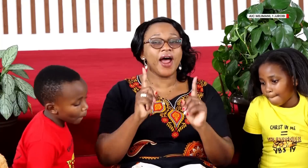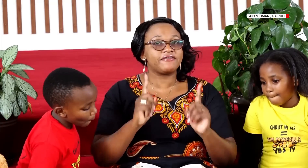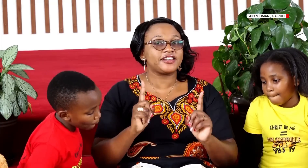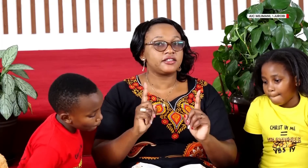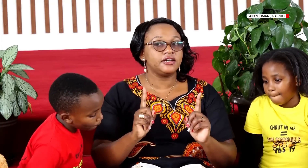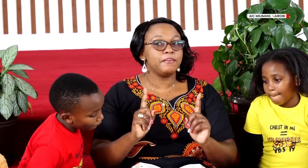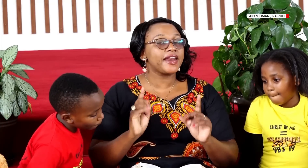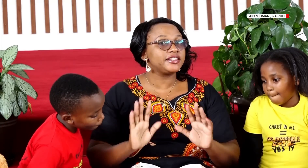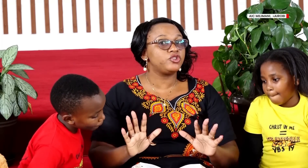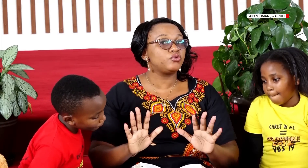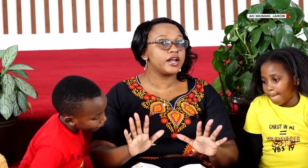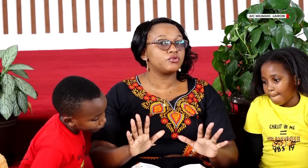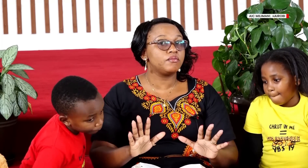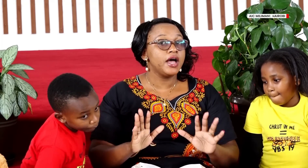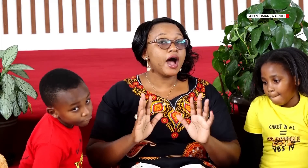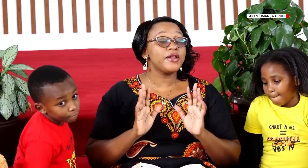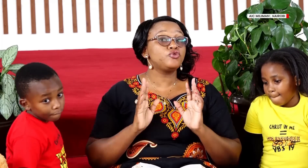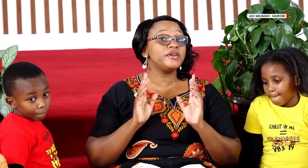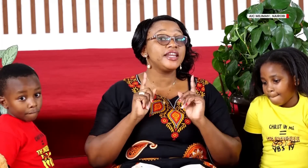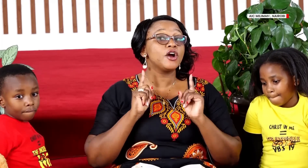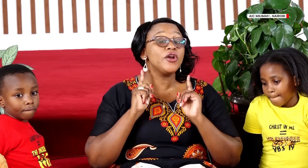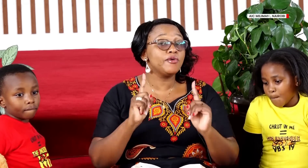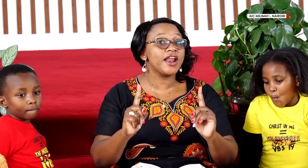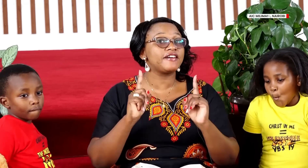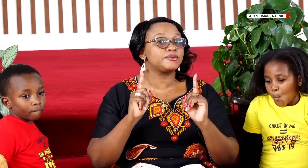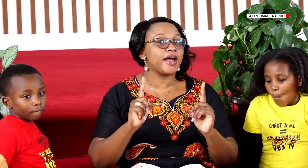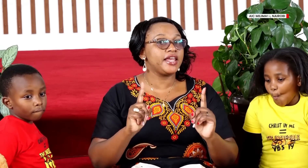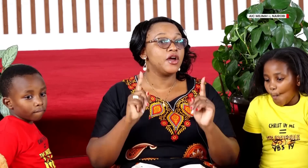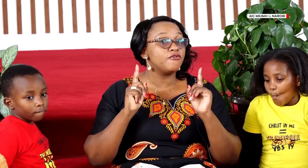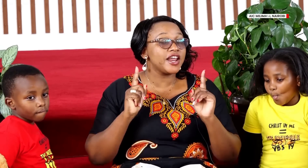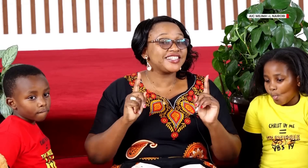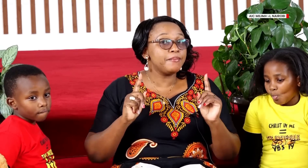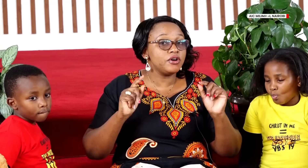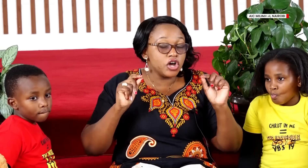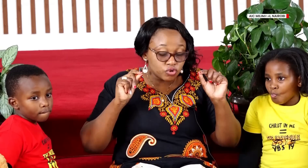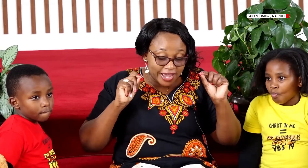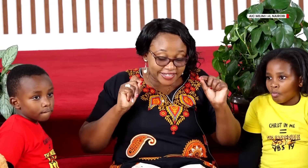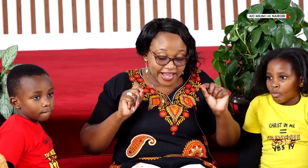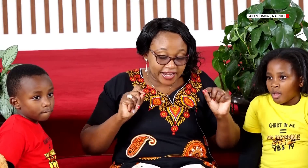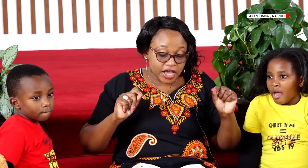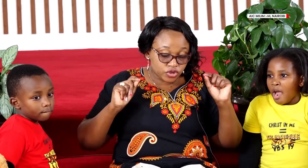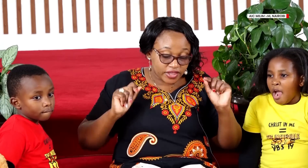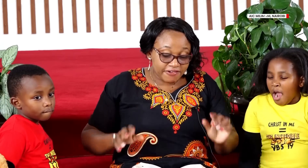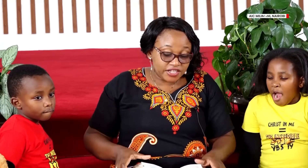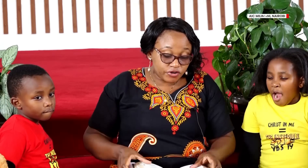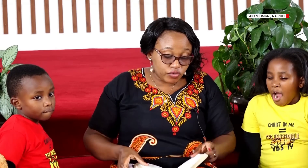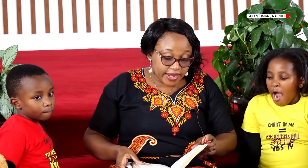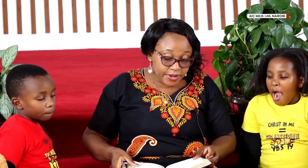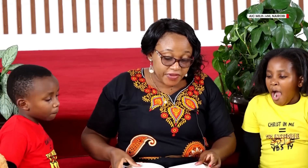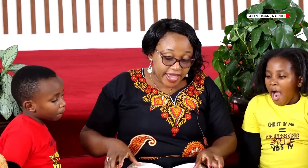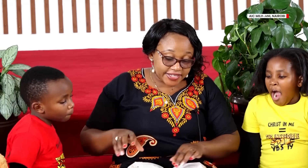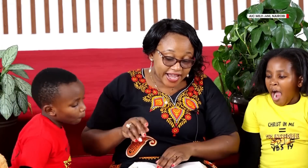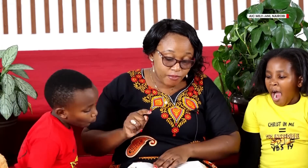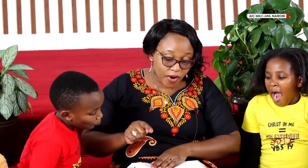pick one verse. Parents and children at home, I want you to be reading only one verse per day. For example, today is Sunday. So the verse for